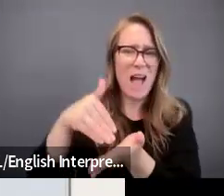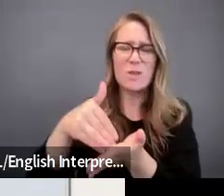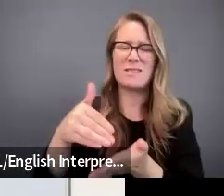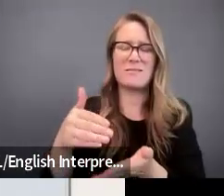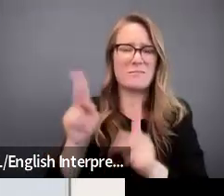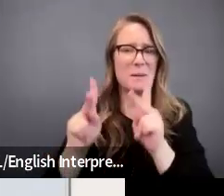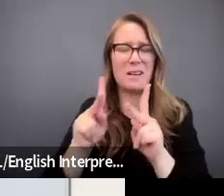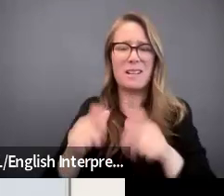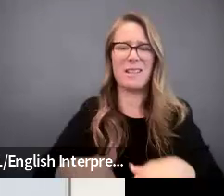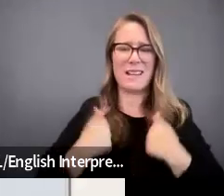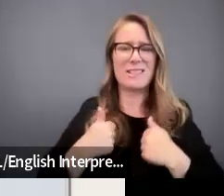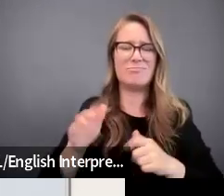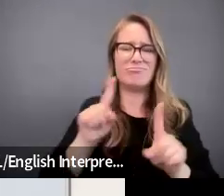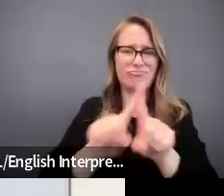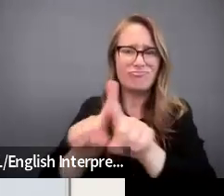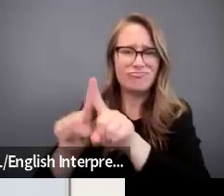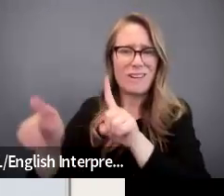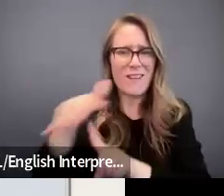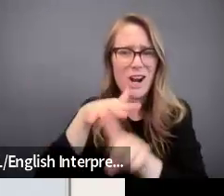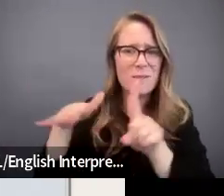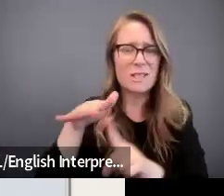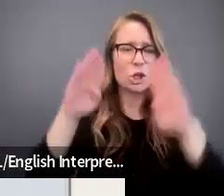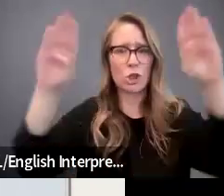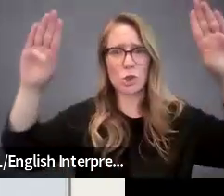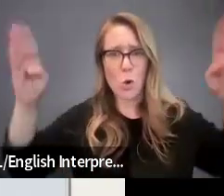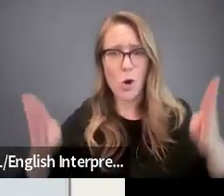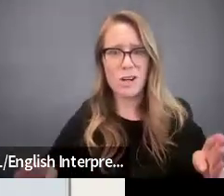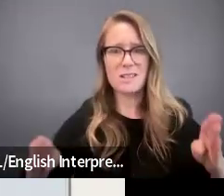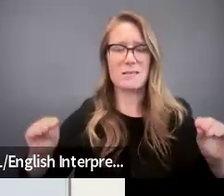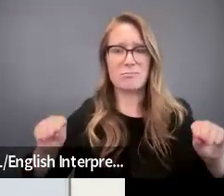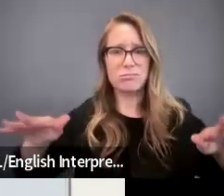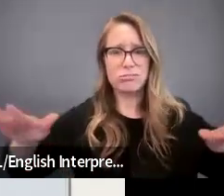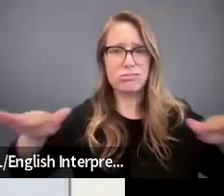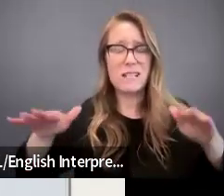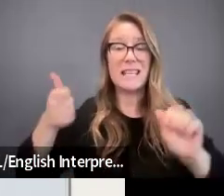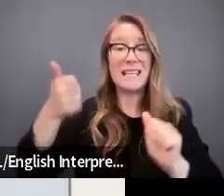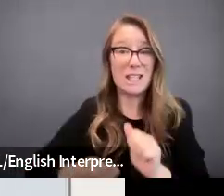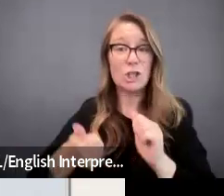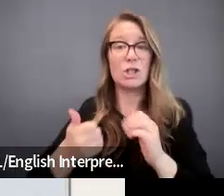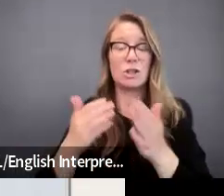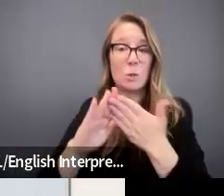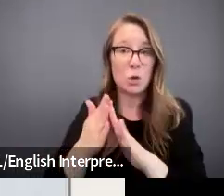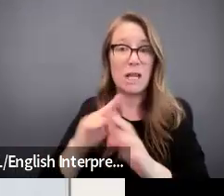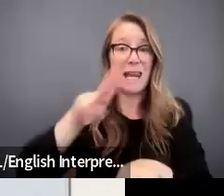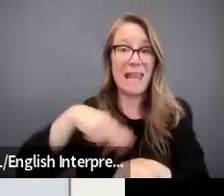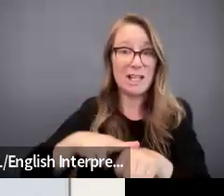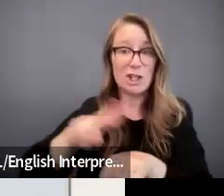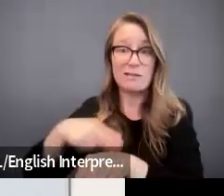a wide range of environments, from shore to shore, each community or nation with its